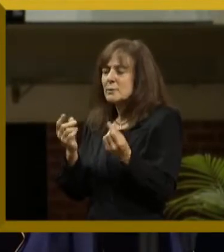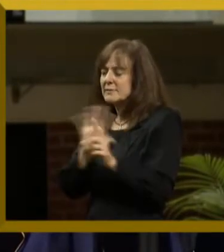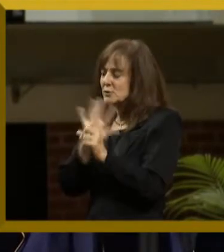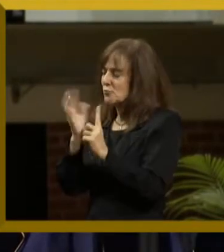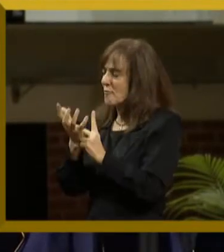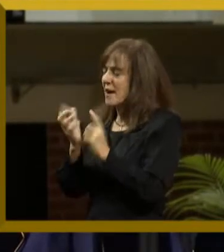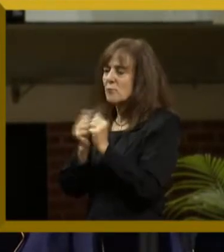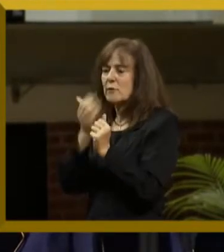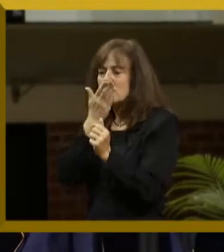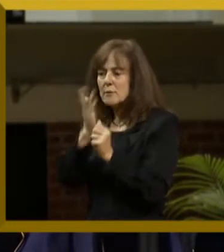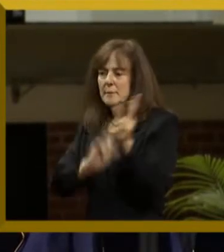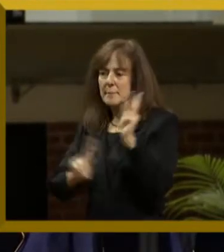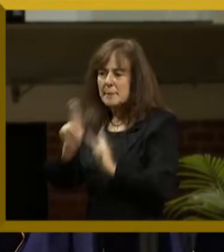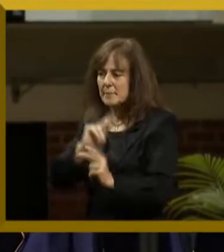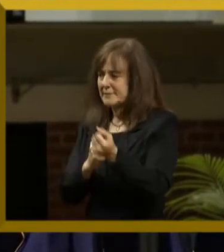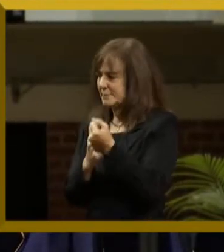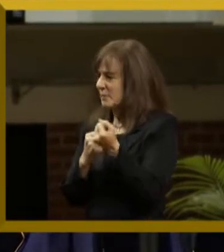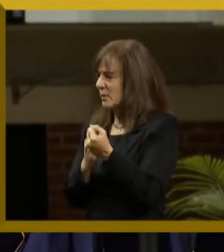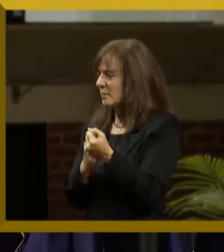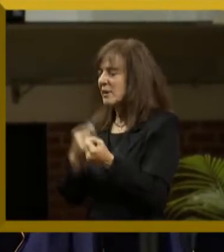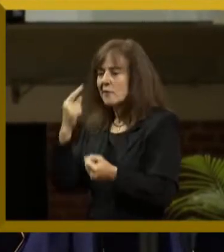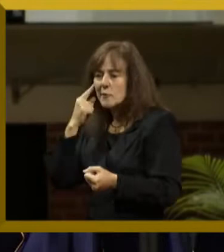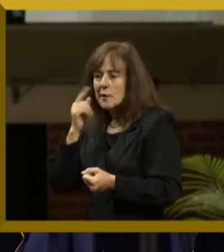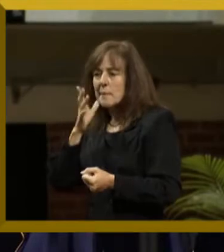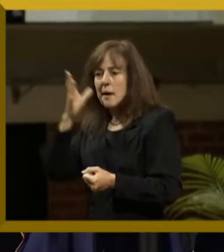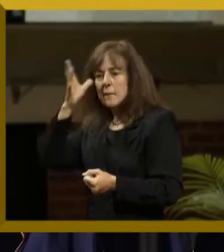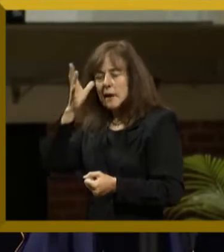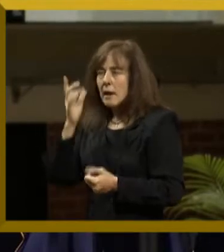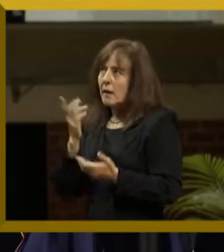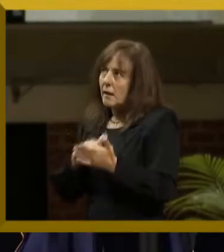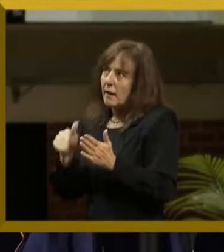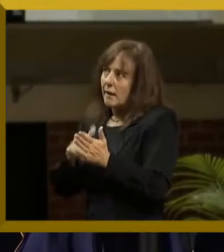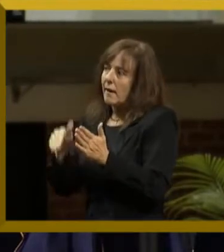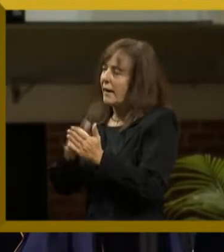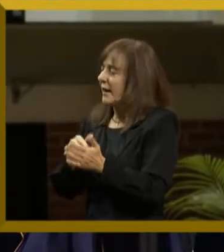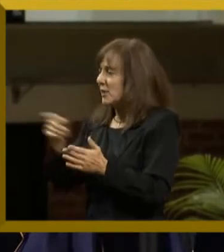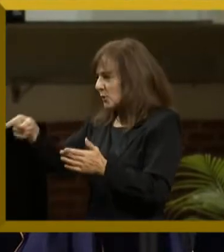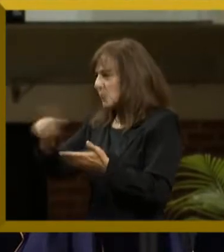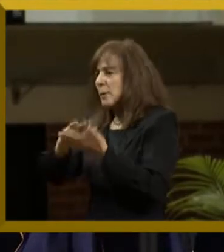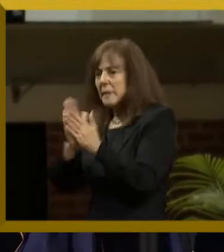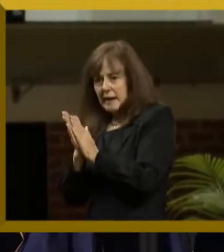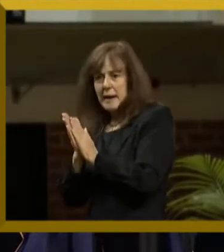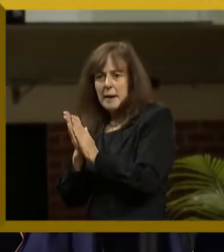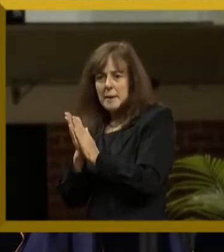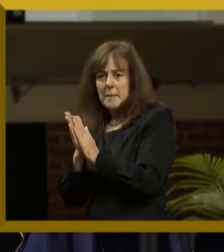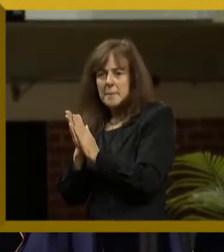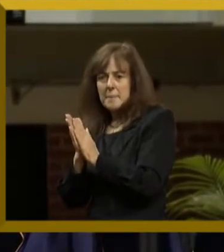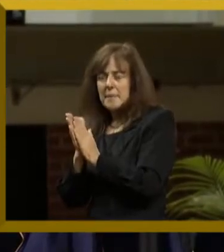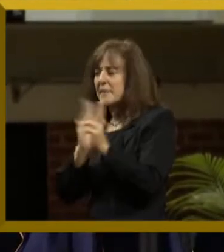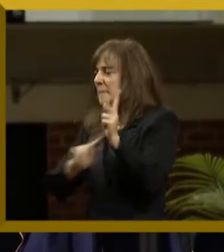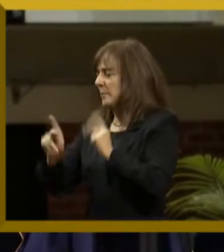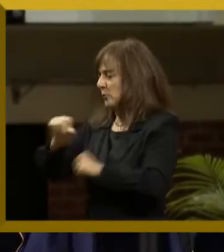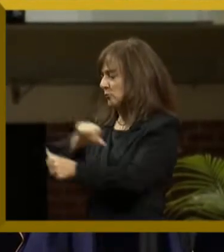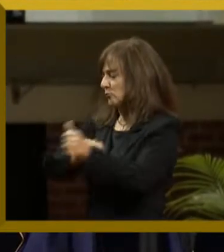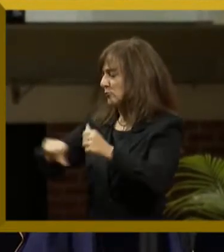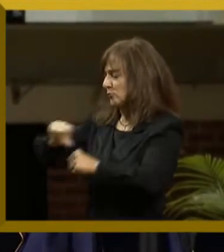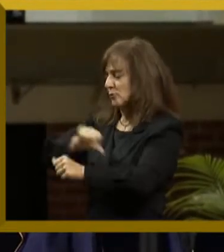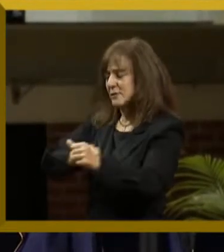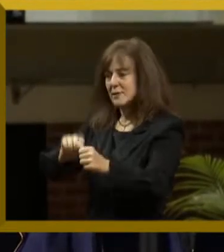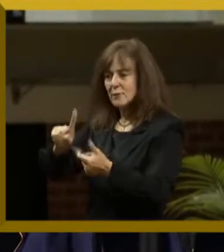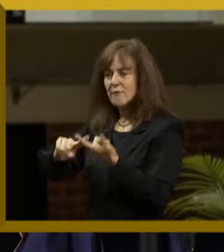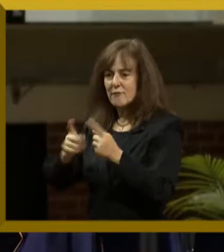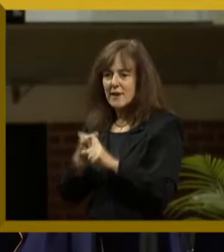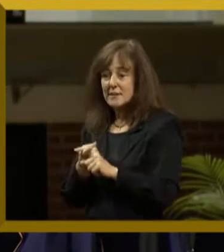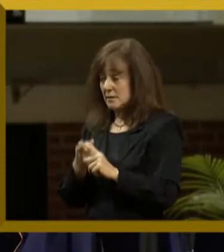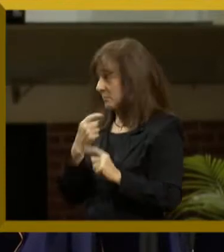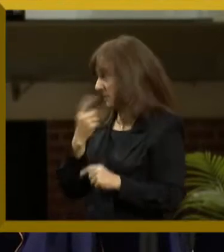people. You've probably heard your parents say time and again that you will become who you associate with. And